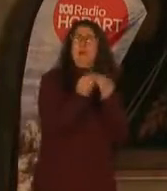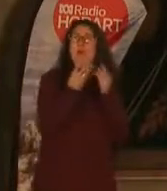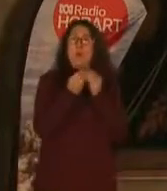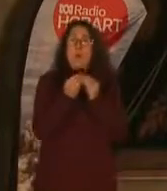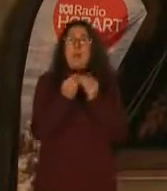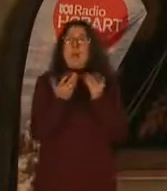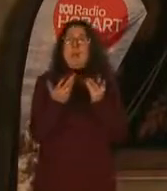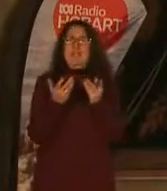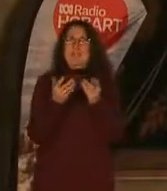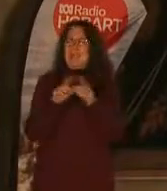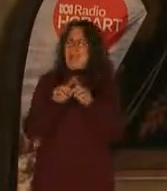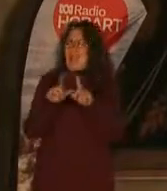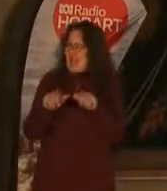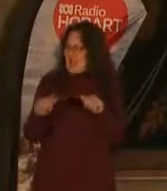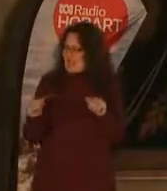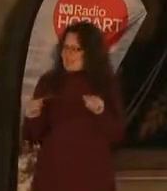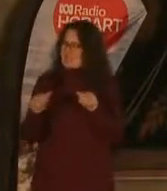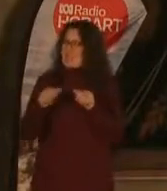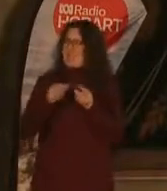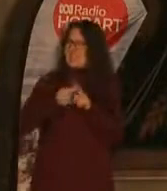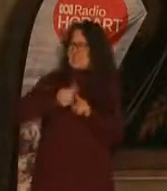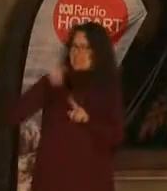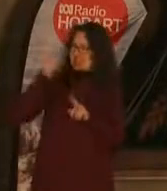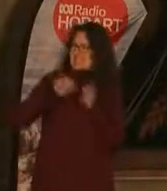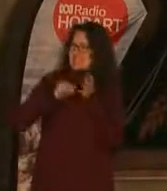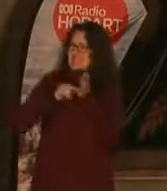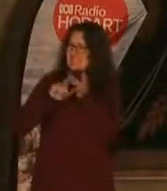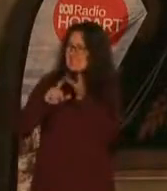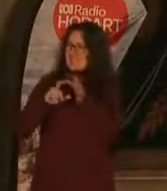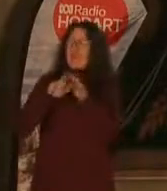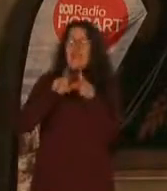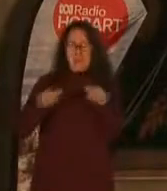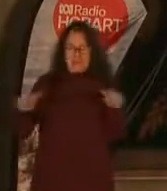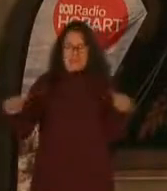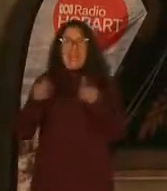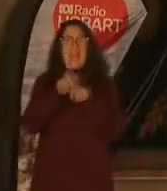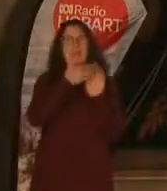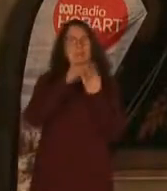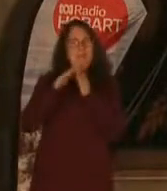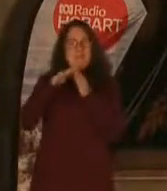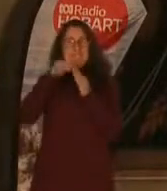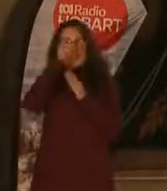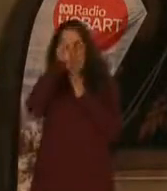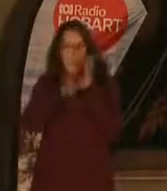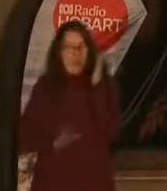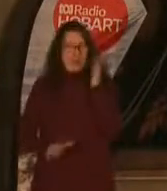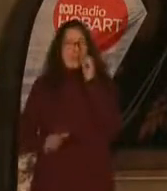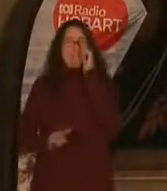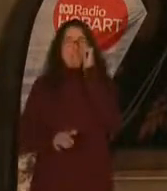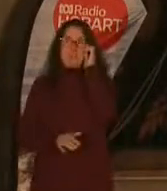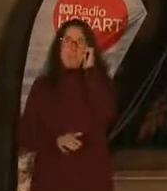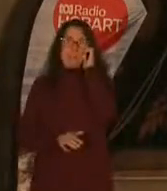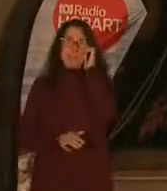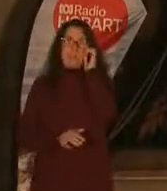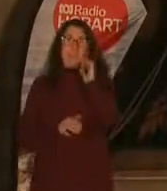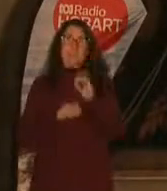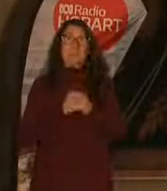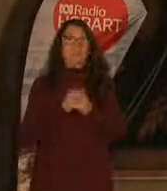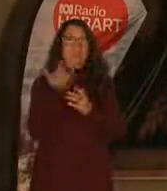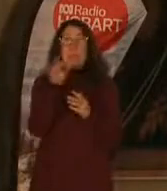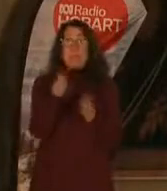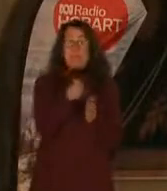linguistics and community knowledge and, you know, knowledge that's been written down by... that might have been